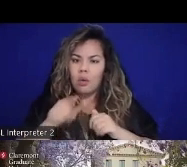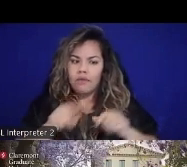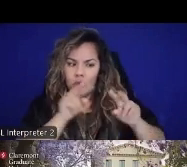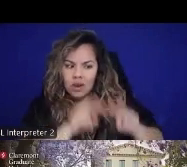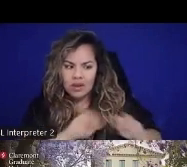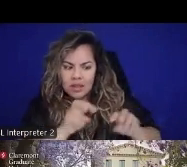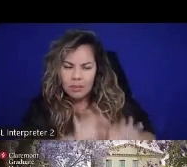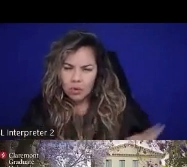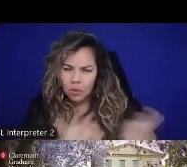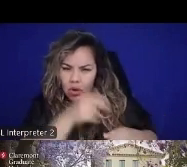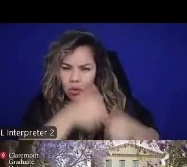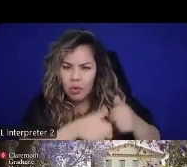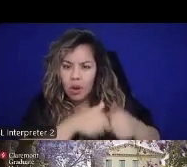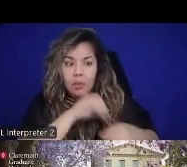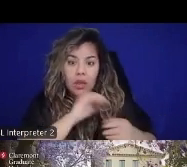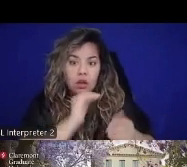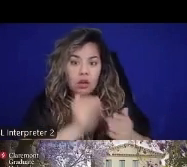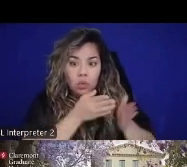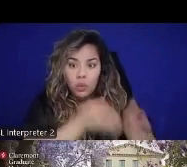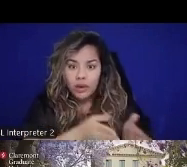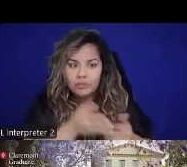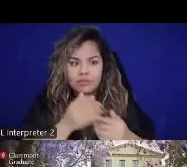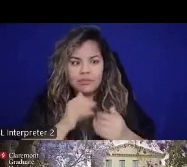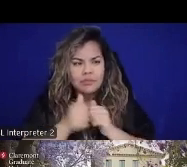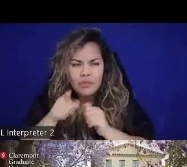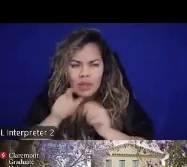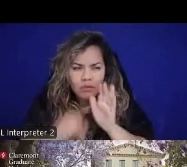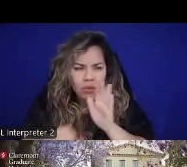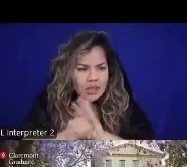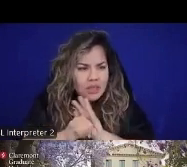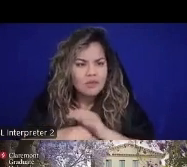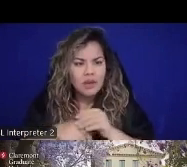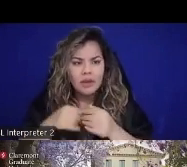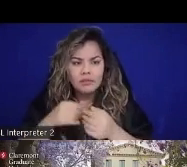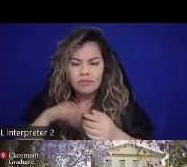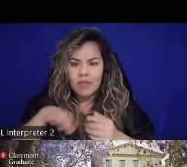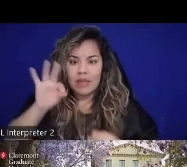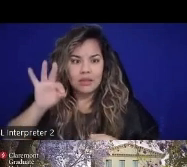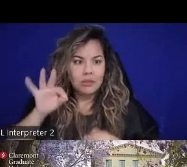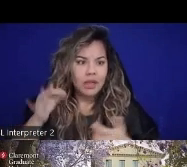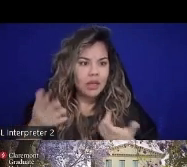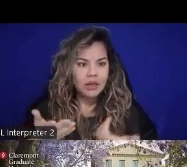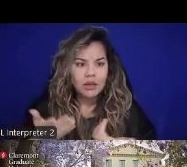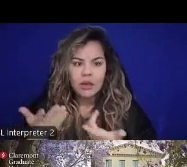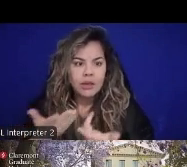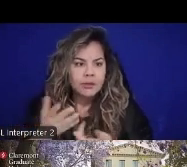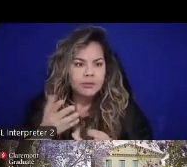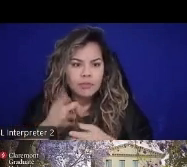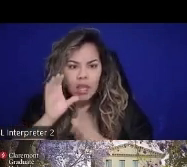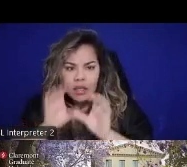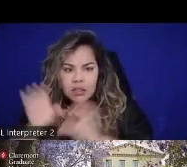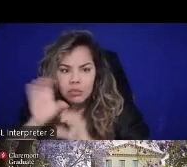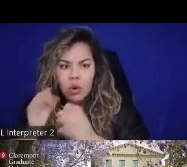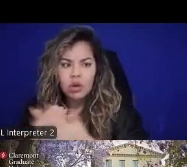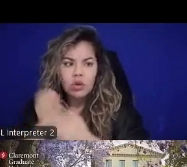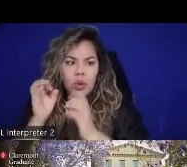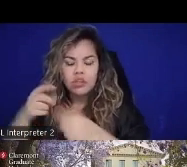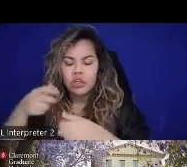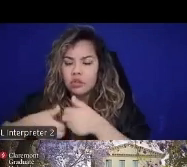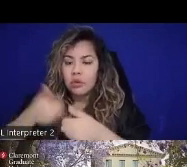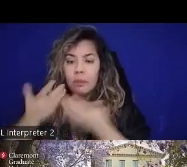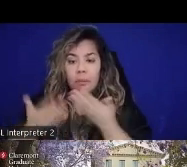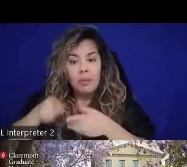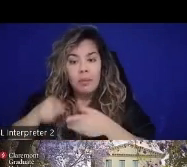you identified, explicated, explored a new educational problem that hasn't received enough attention in the past?